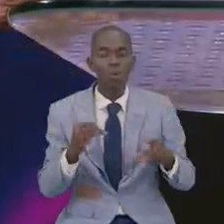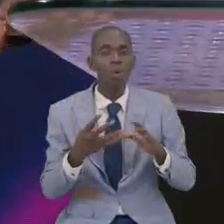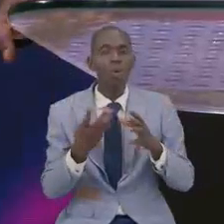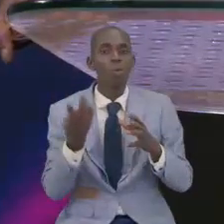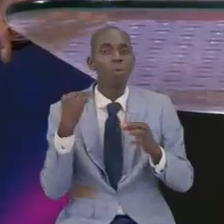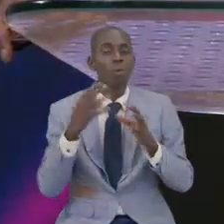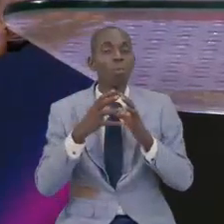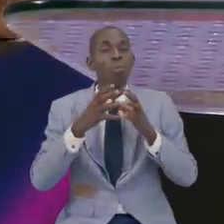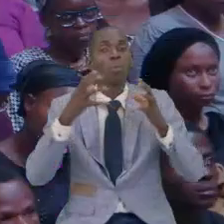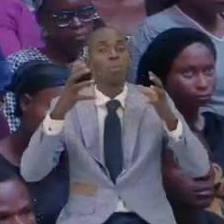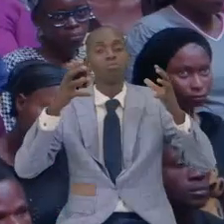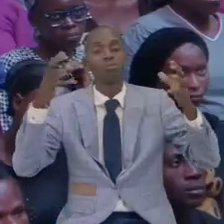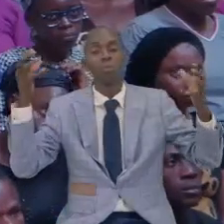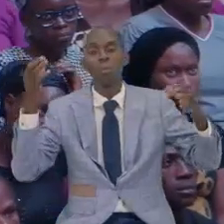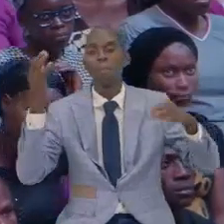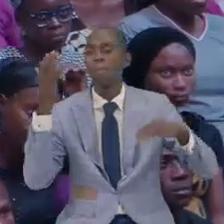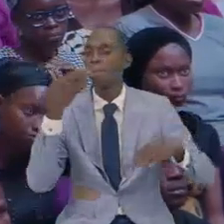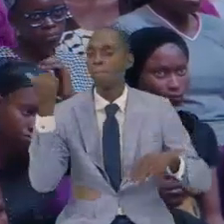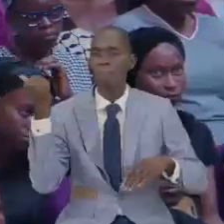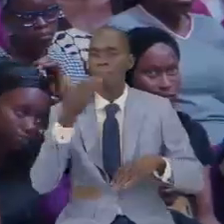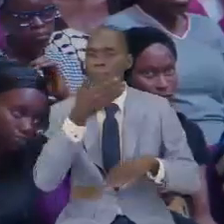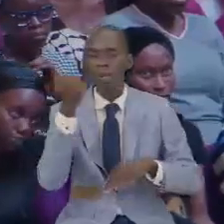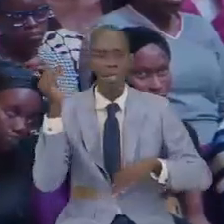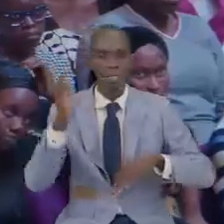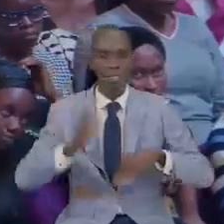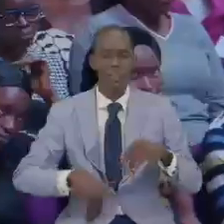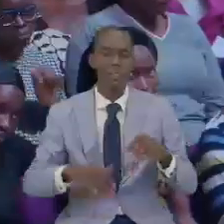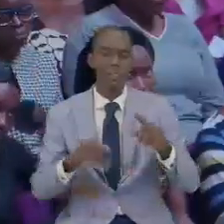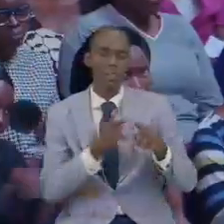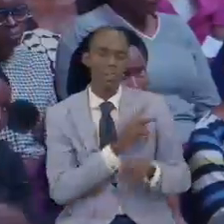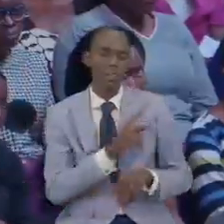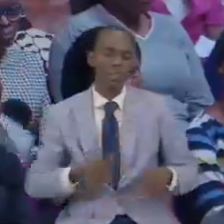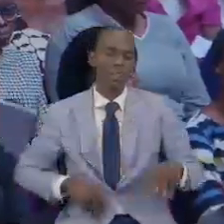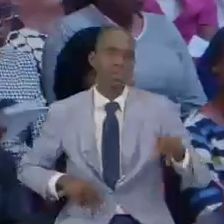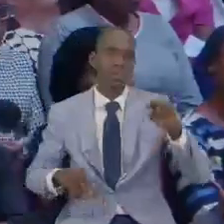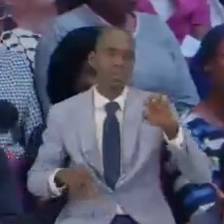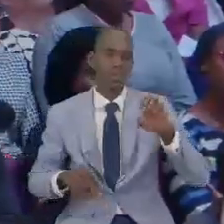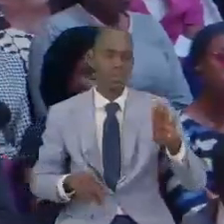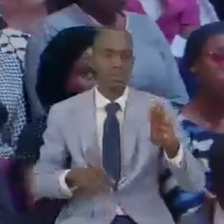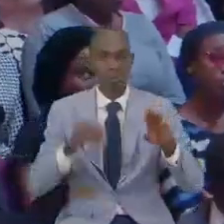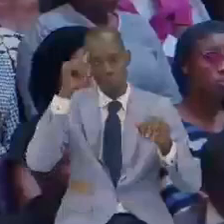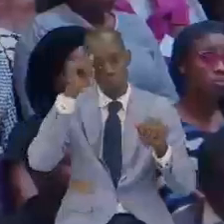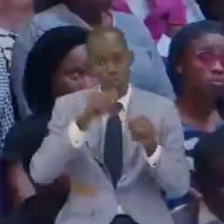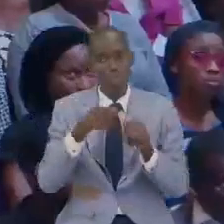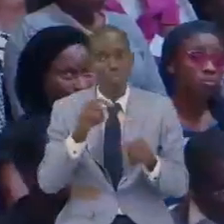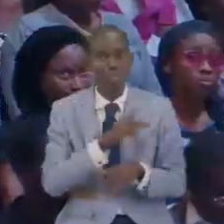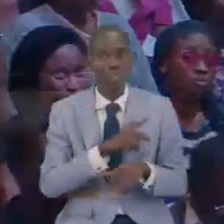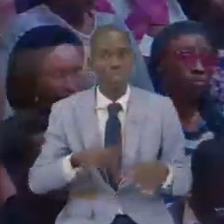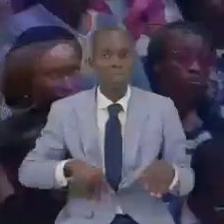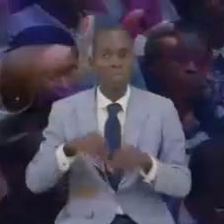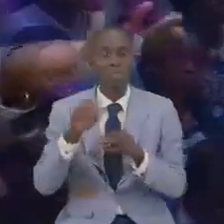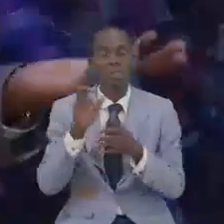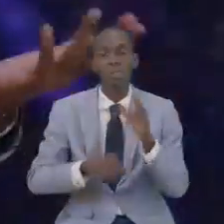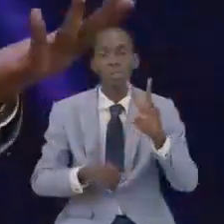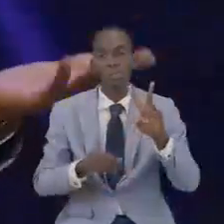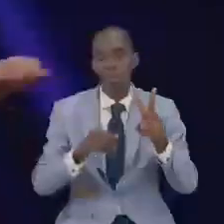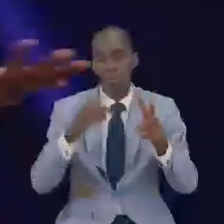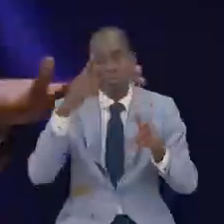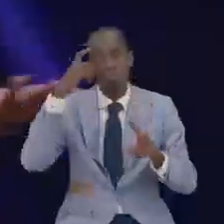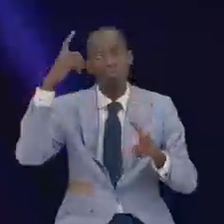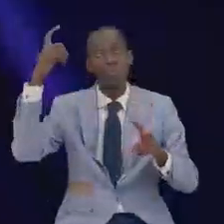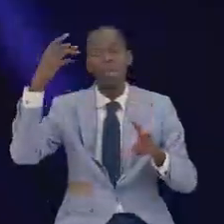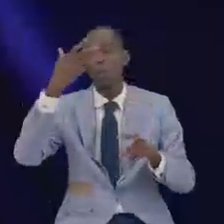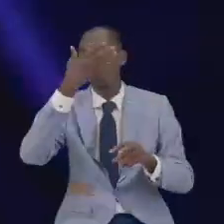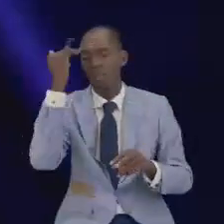Nebuchadnezzar himself. How do we know that? Look at chapter 2. He dreamt and he forgot. And he so got angry